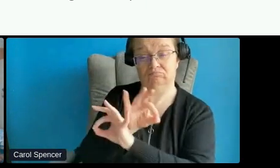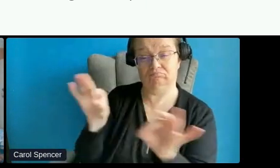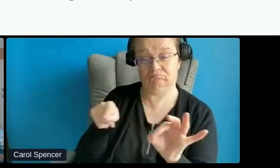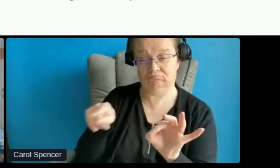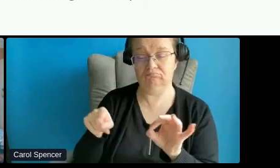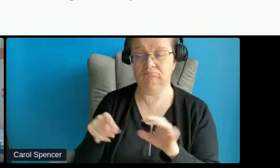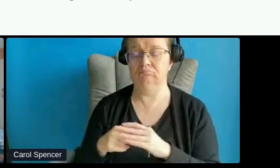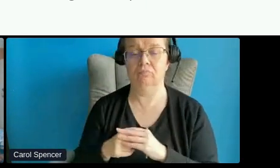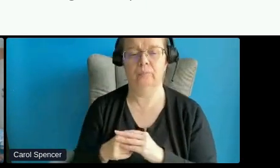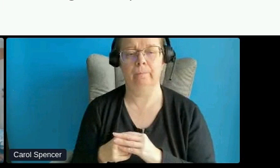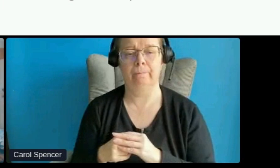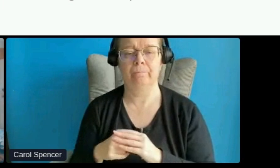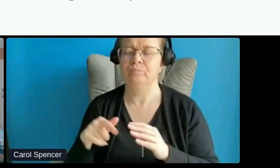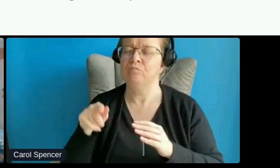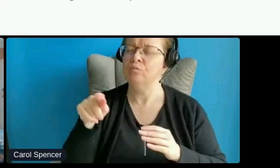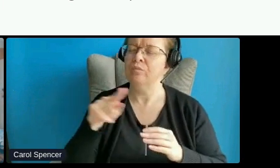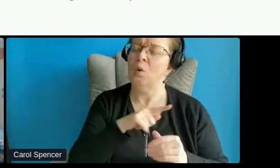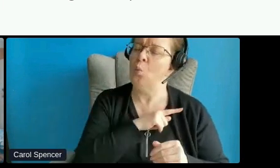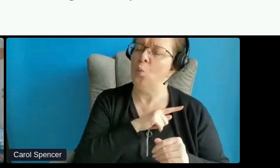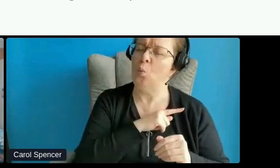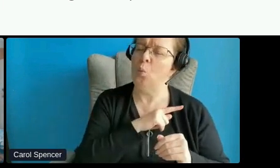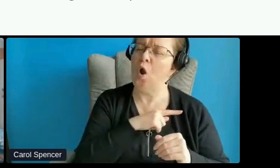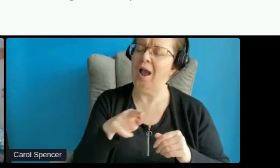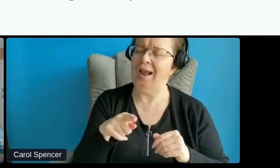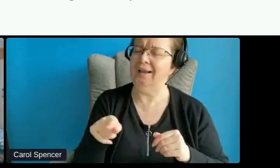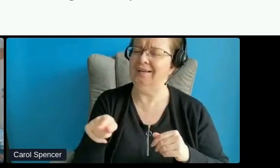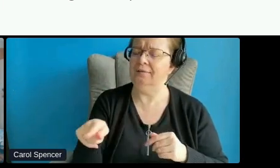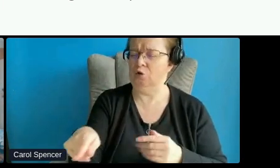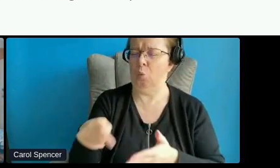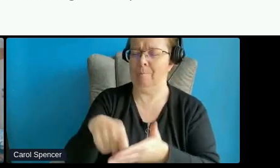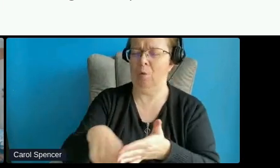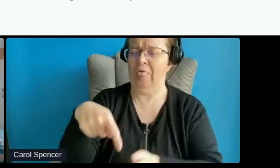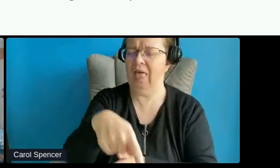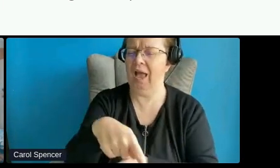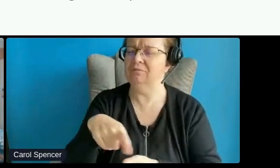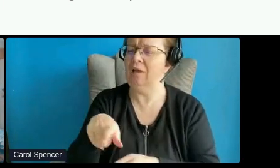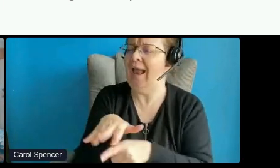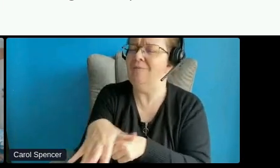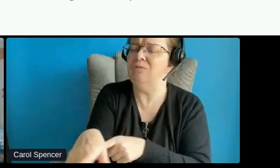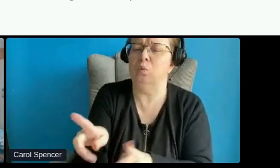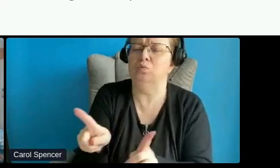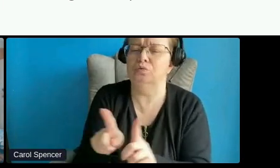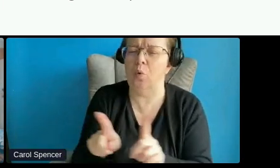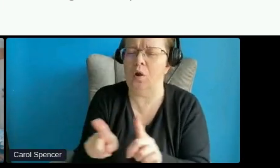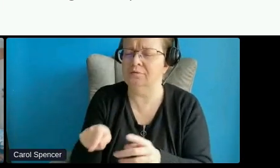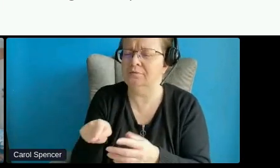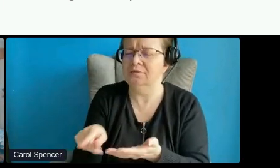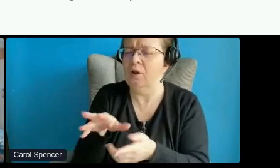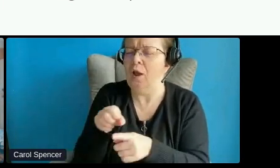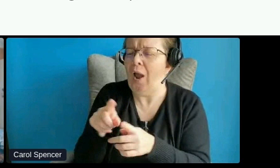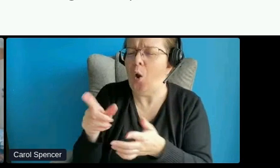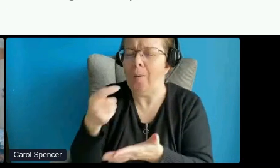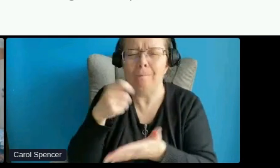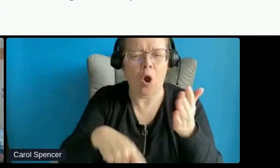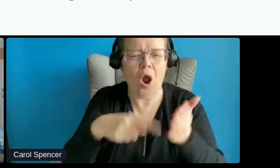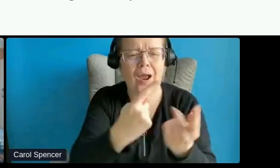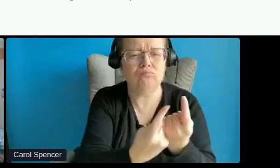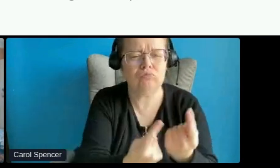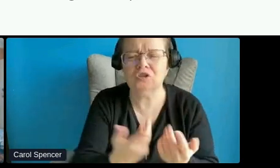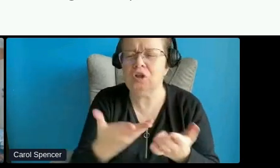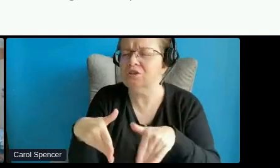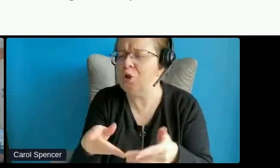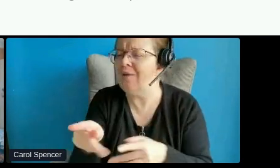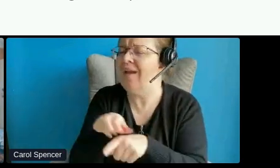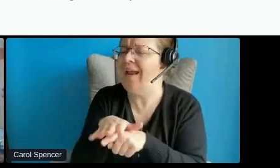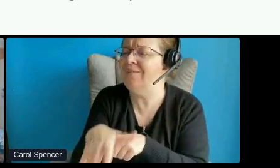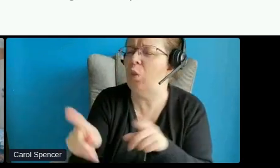research was what factors influenced their decision to buy a product or service. And so I'll